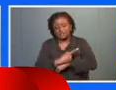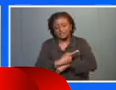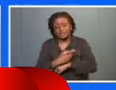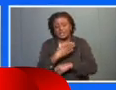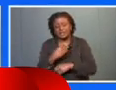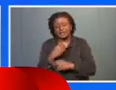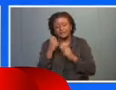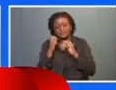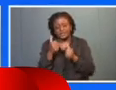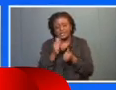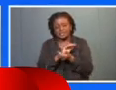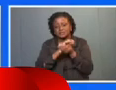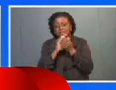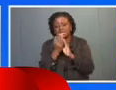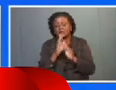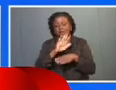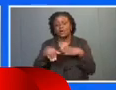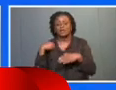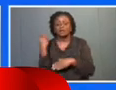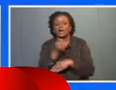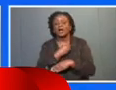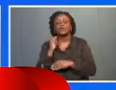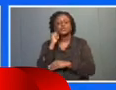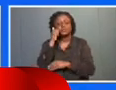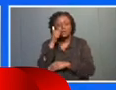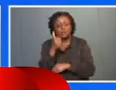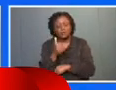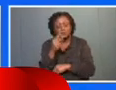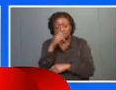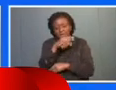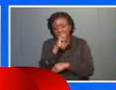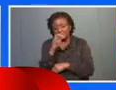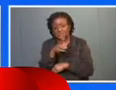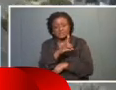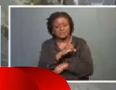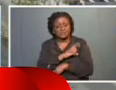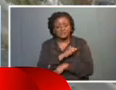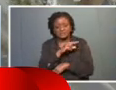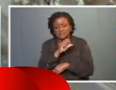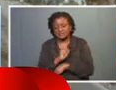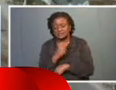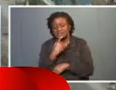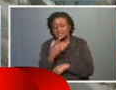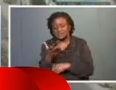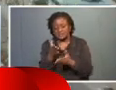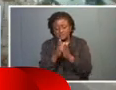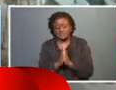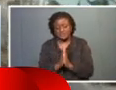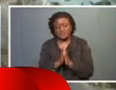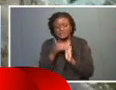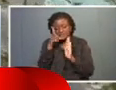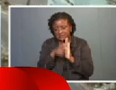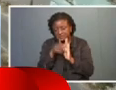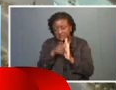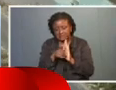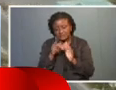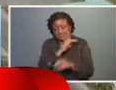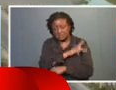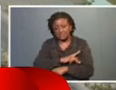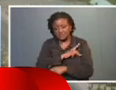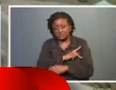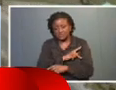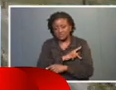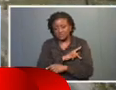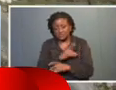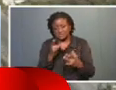and fast becoming all of our tomorrows. Prime Minister Davis said while his plea is deeply personal, literally hitting